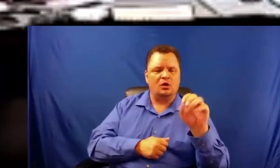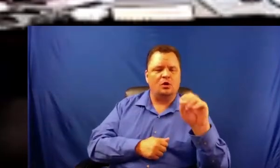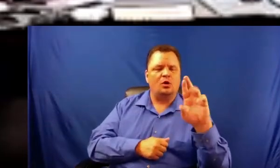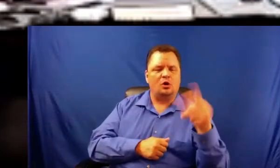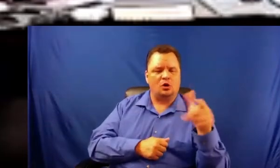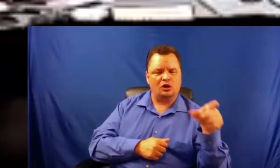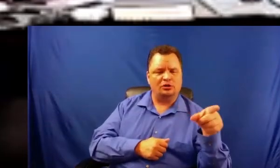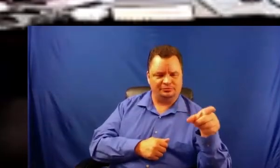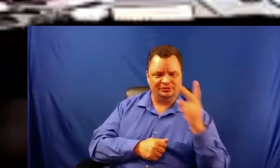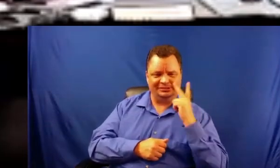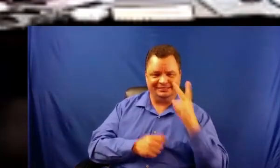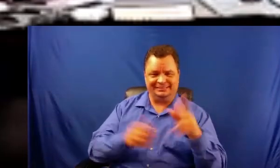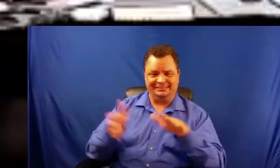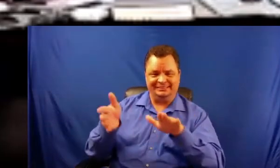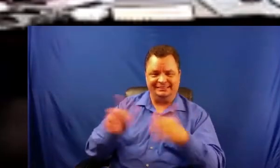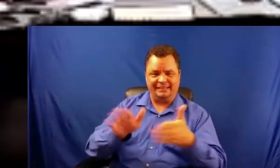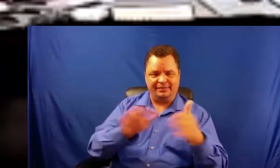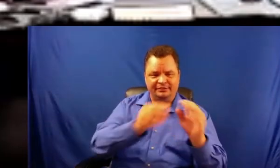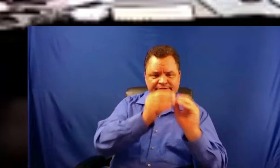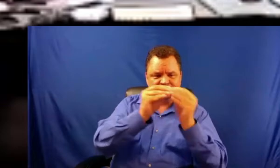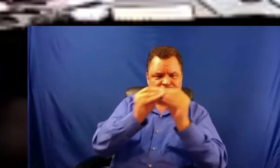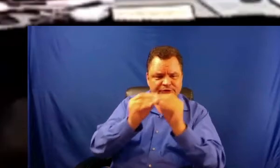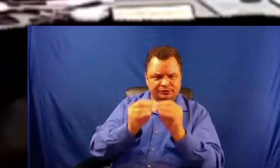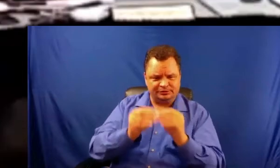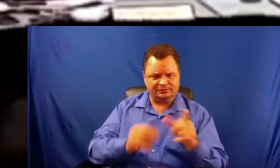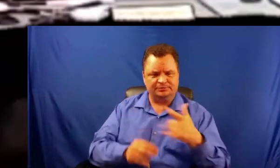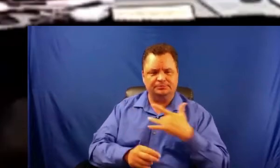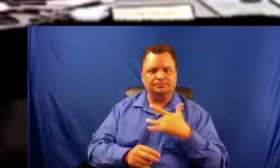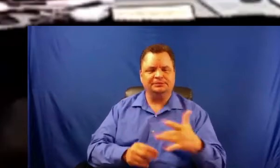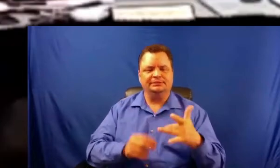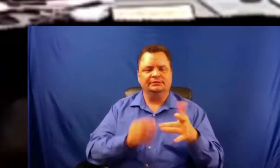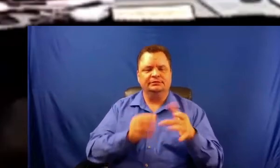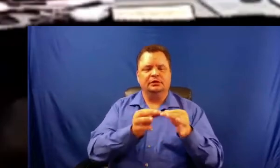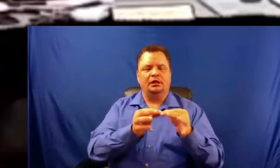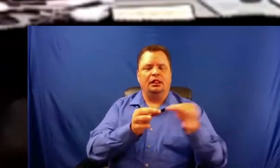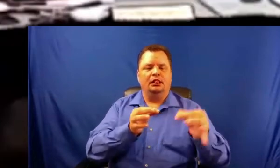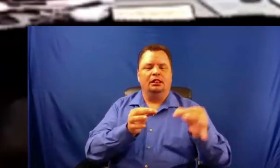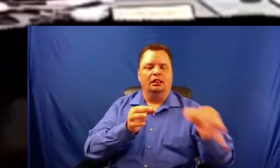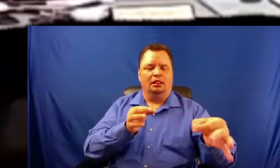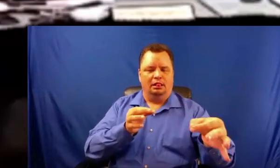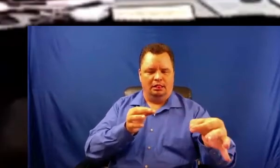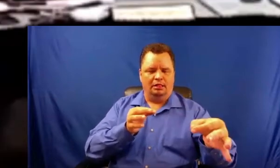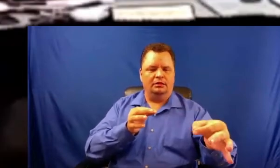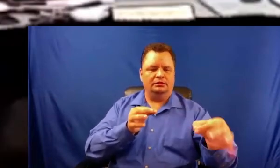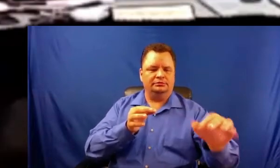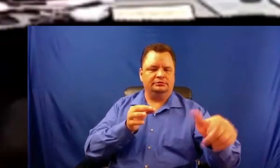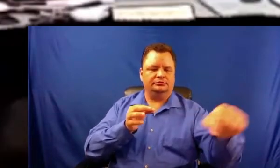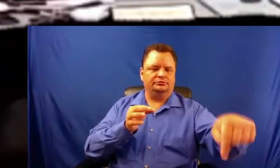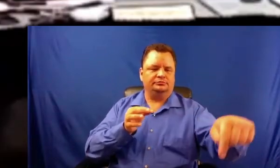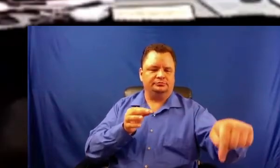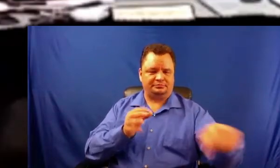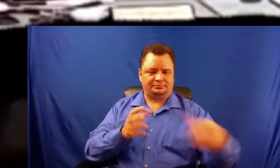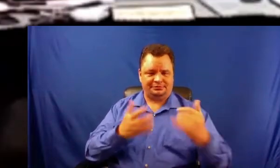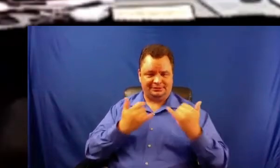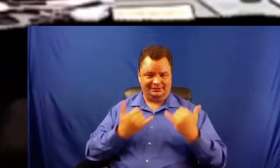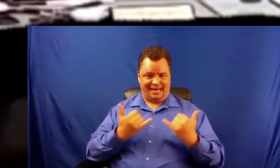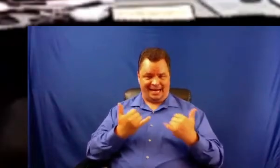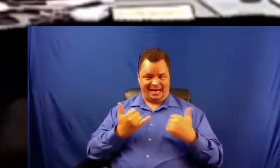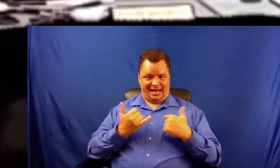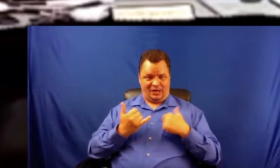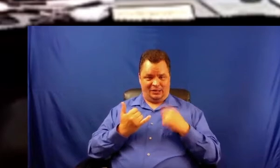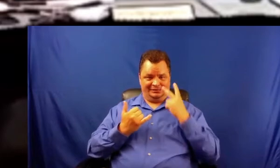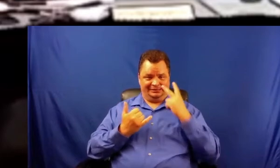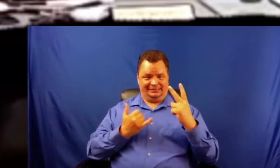have typically lagged. And we are at a point of seeing just about one death a